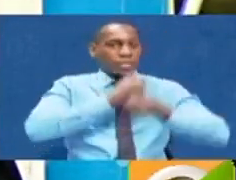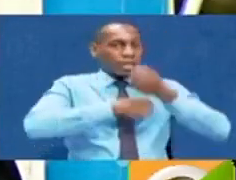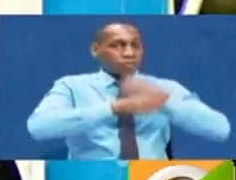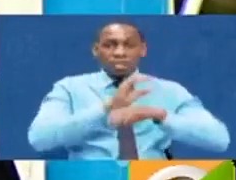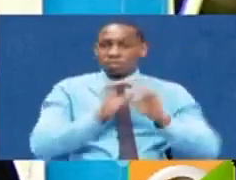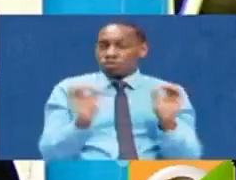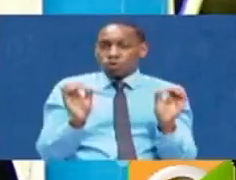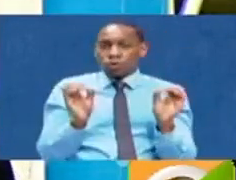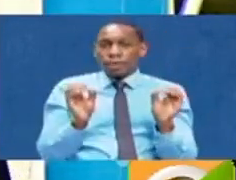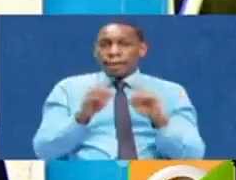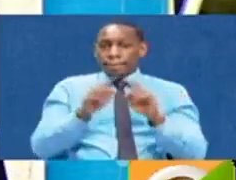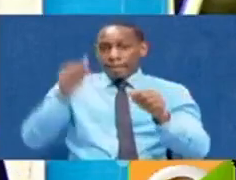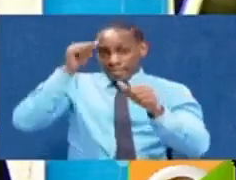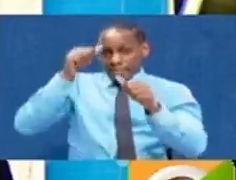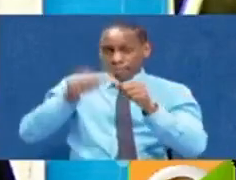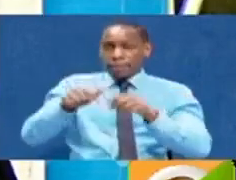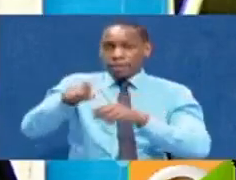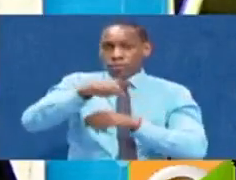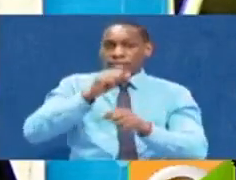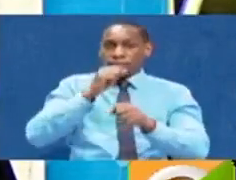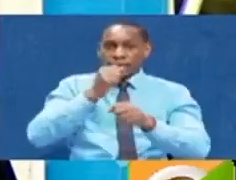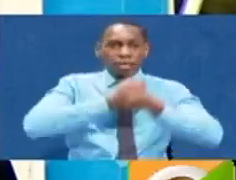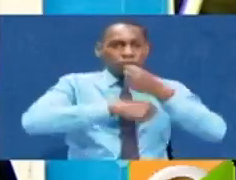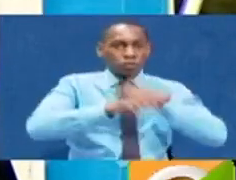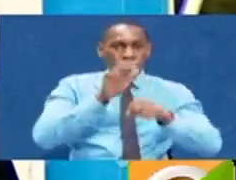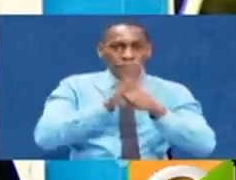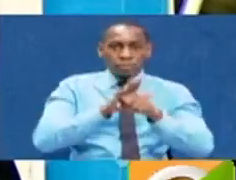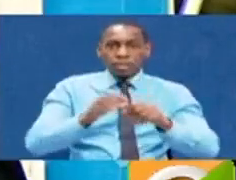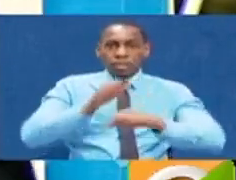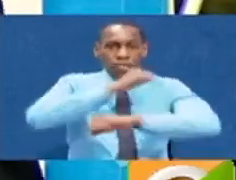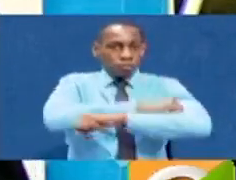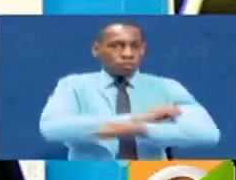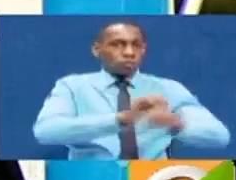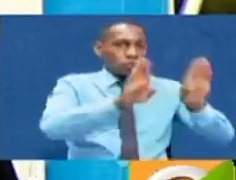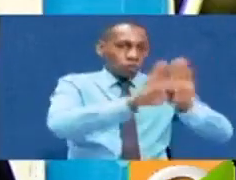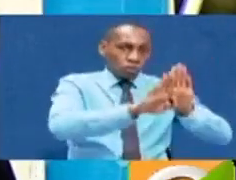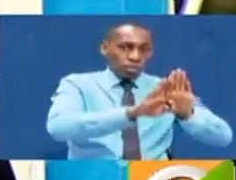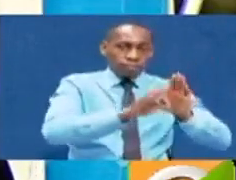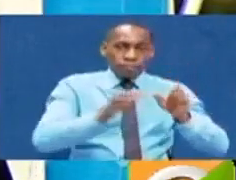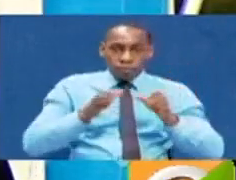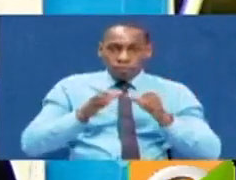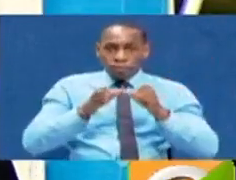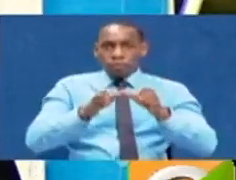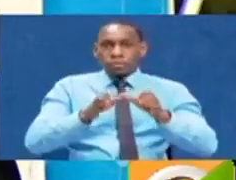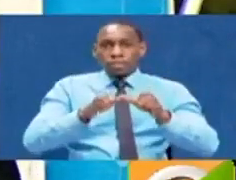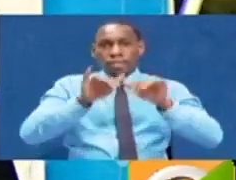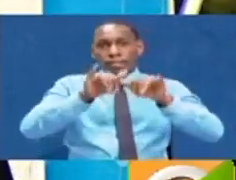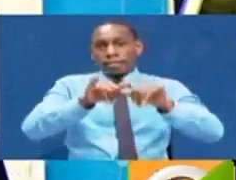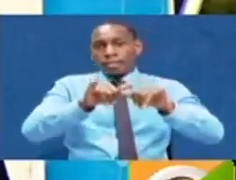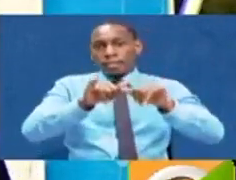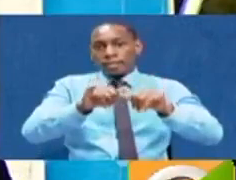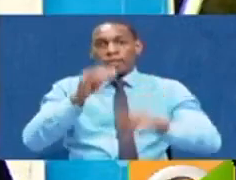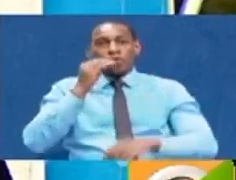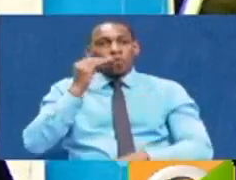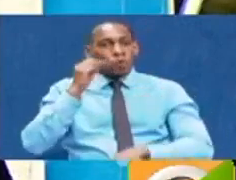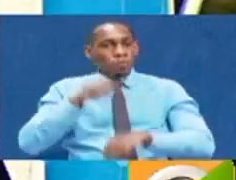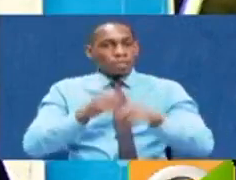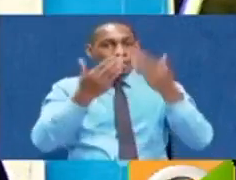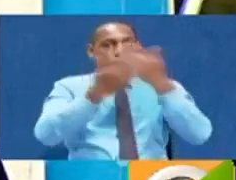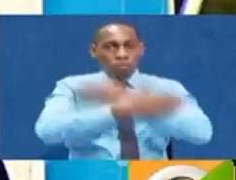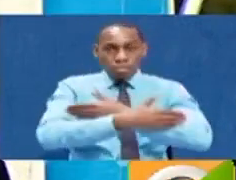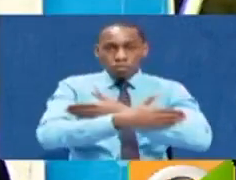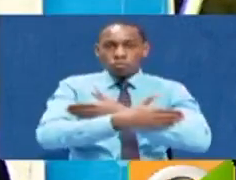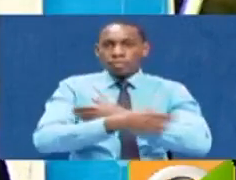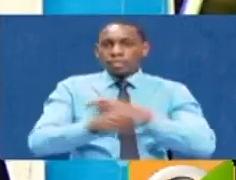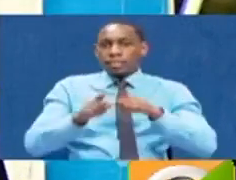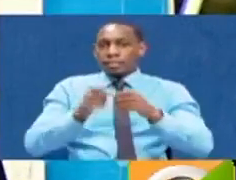nothing. But remember, we did a lot of things. We closed schools, we imposed a curfew, later we restricted